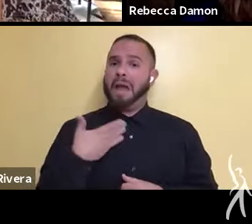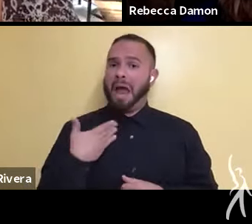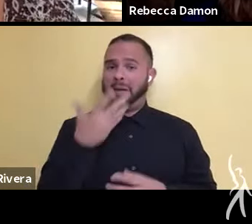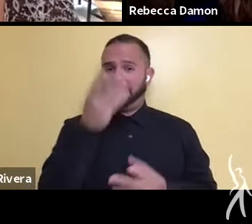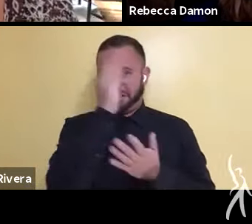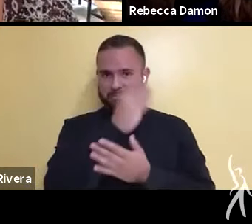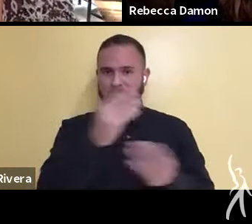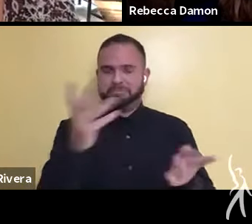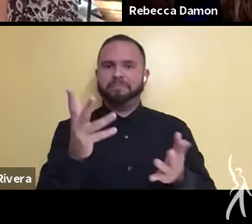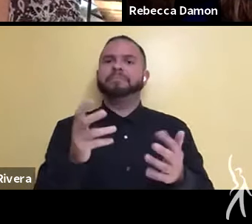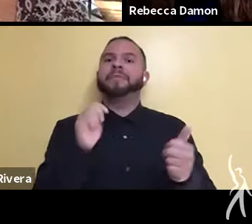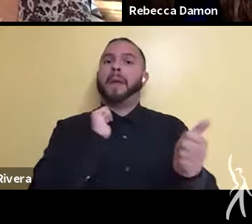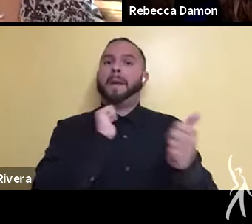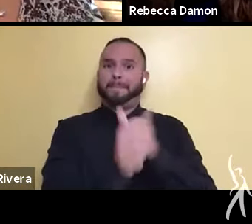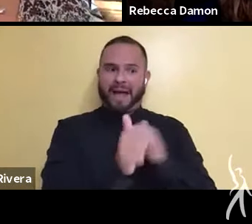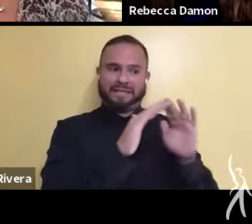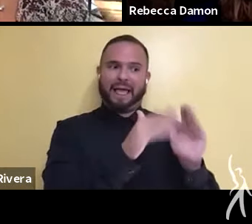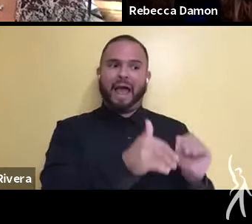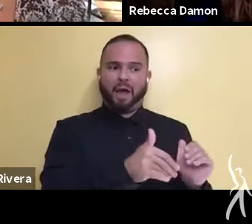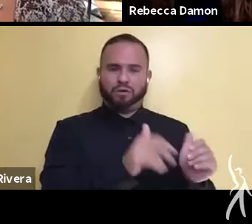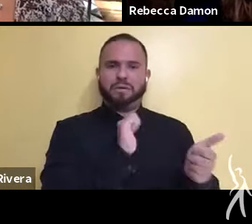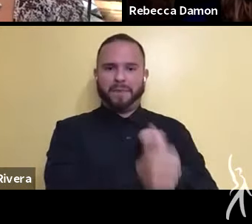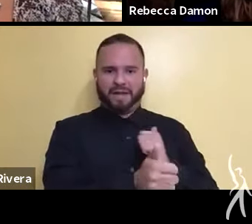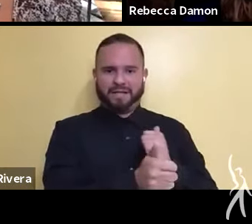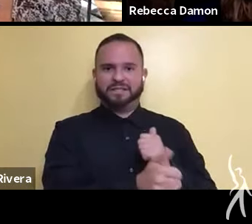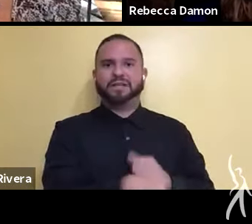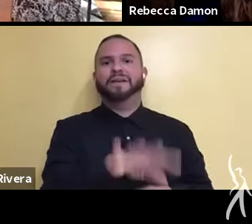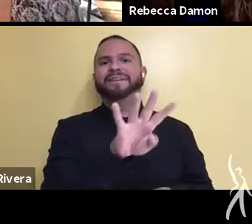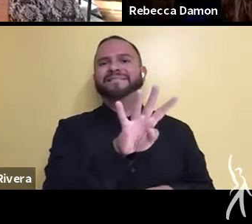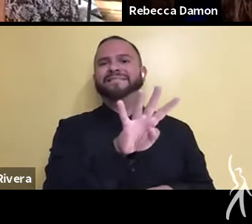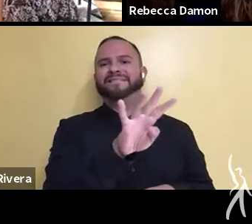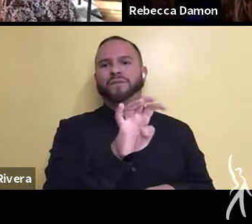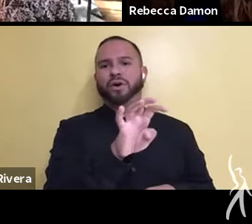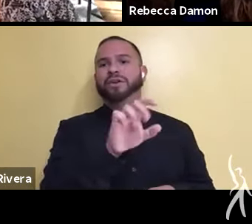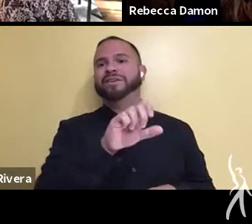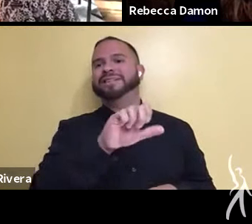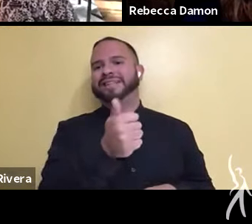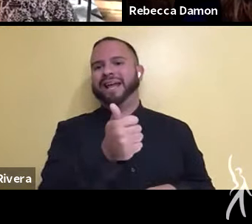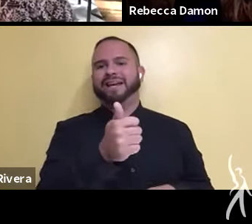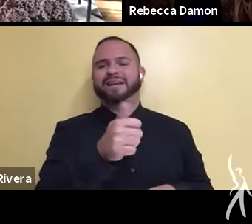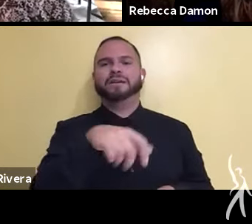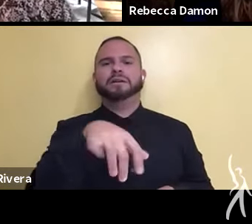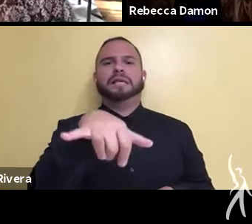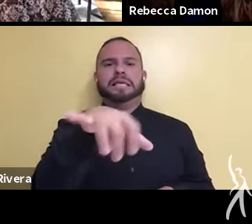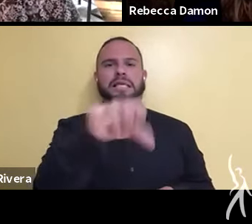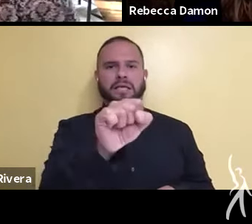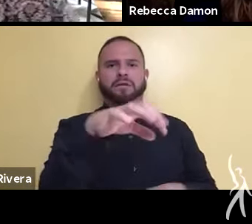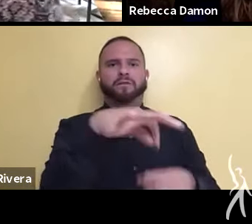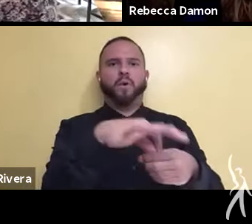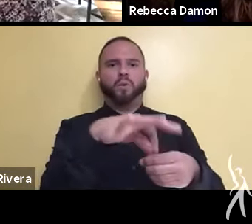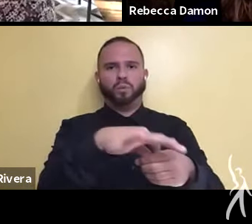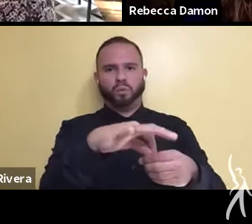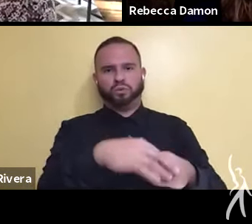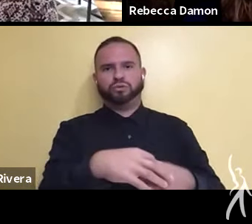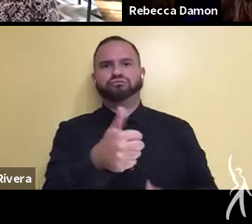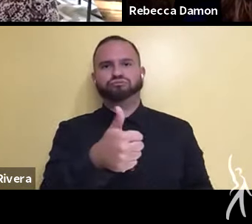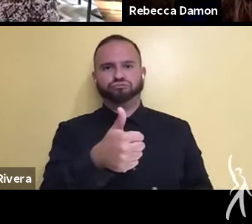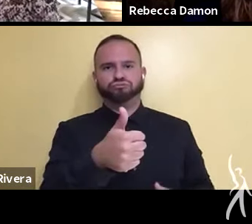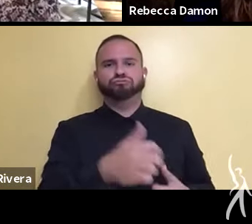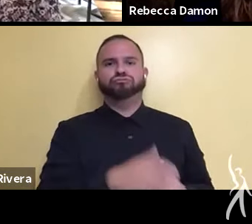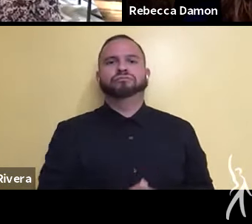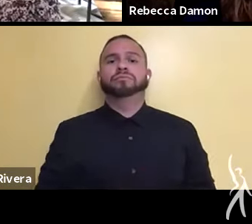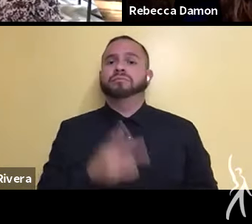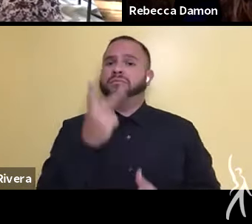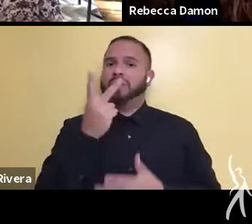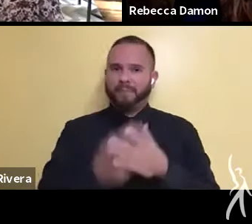pass out of the House with a resounding 410 yes votes, with members on both sides of